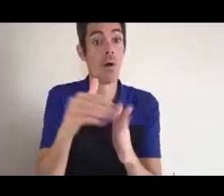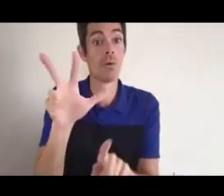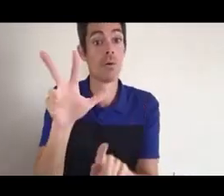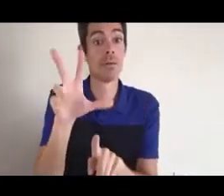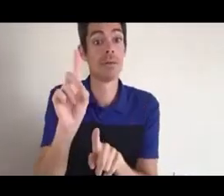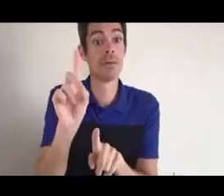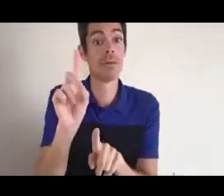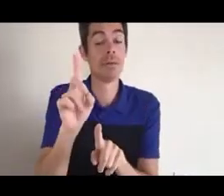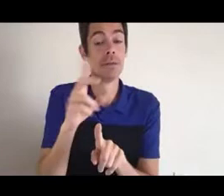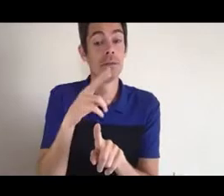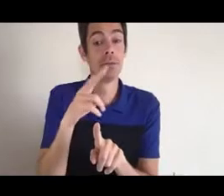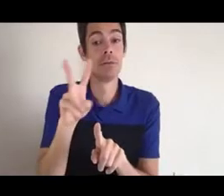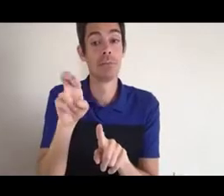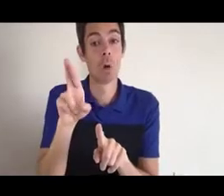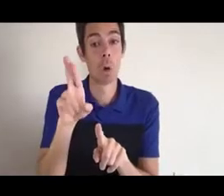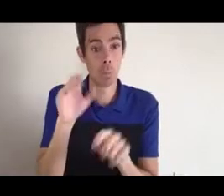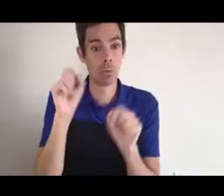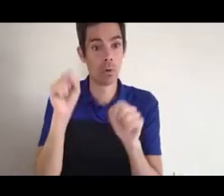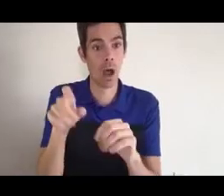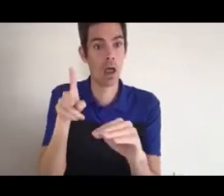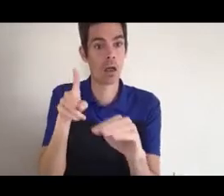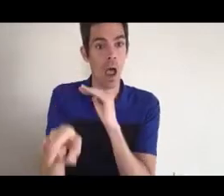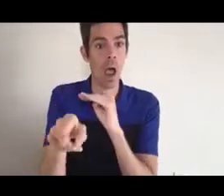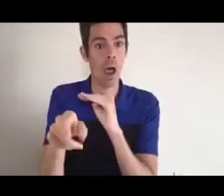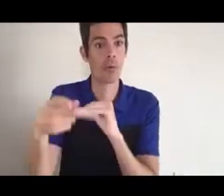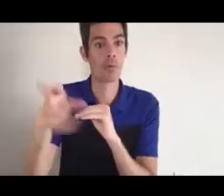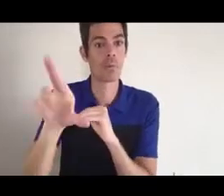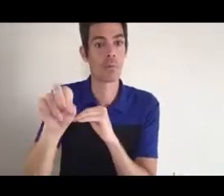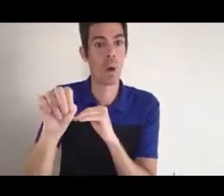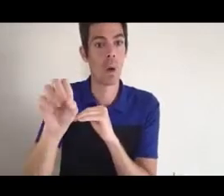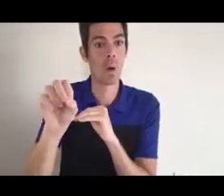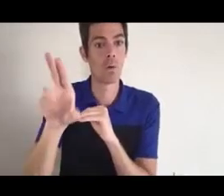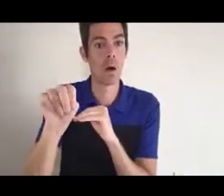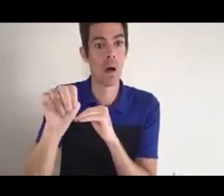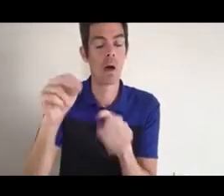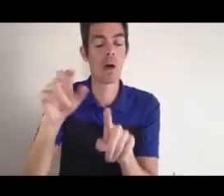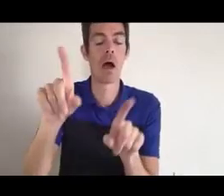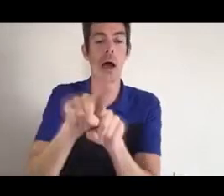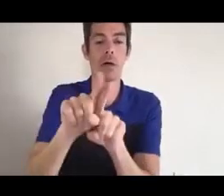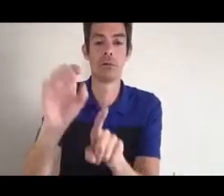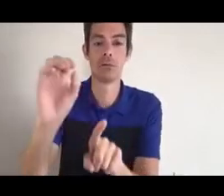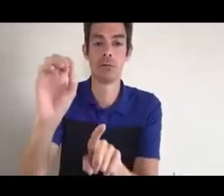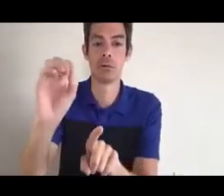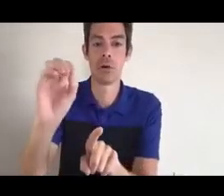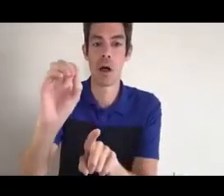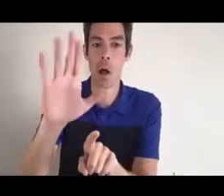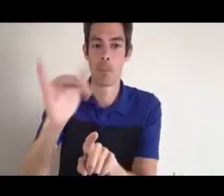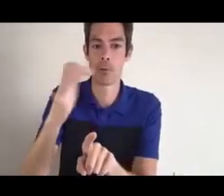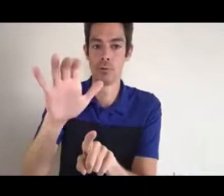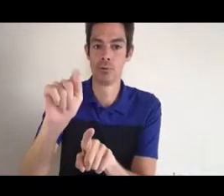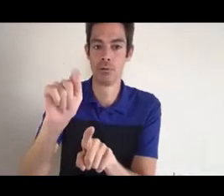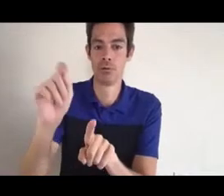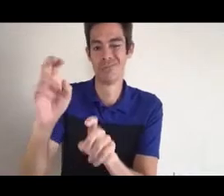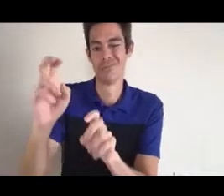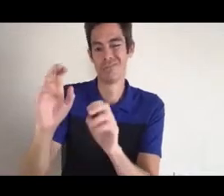What's interesting is oftentimes 3D verbs can cut the